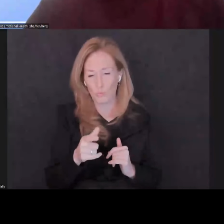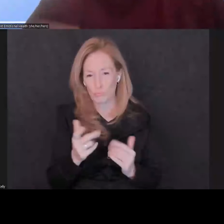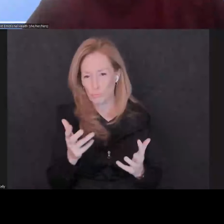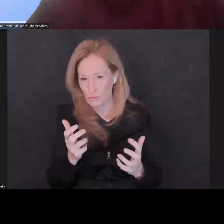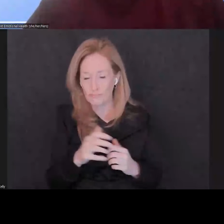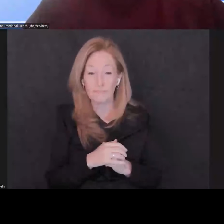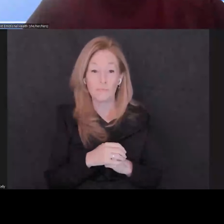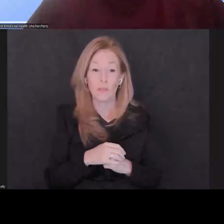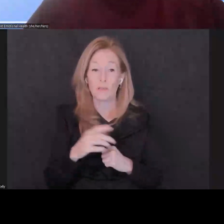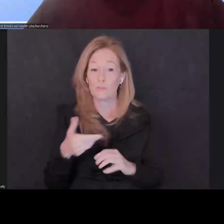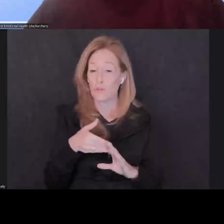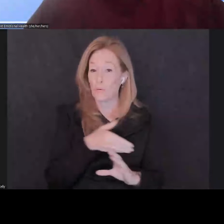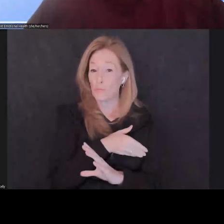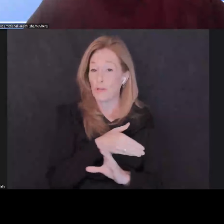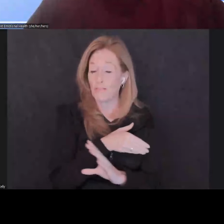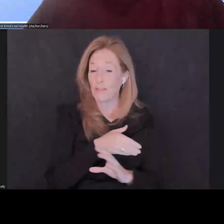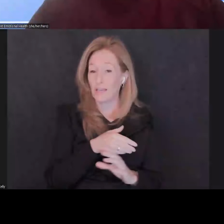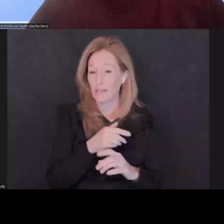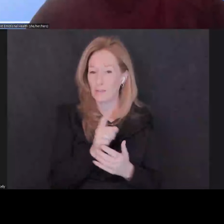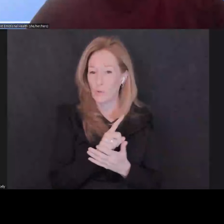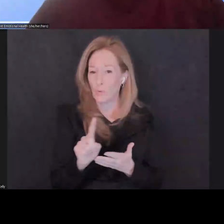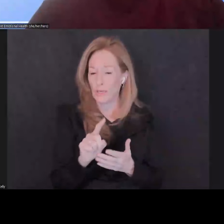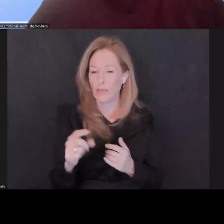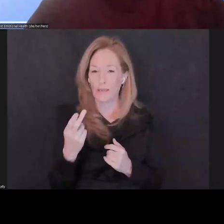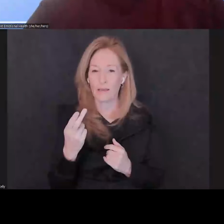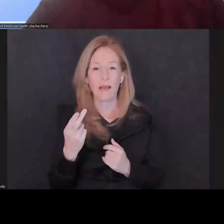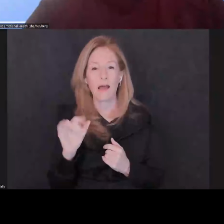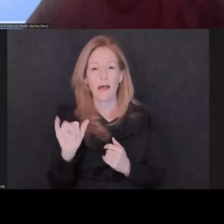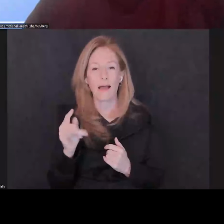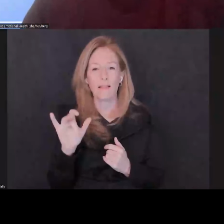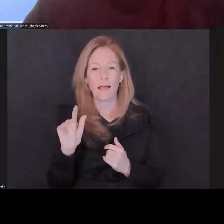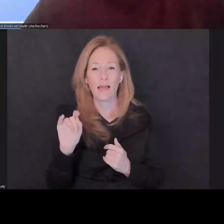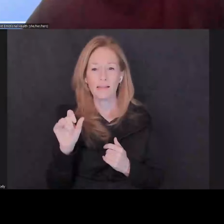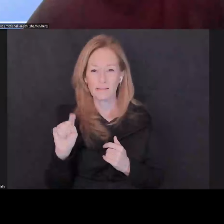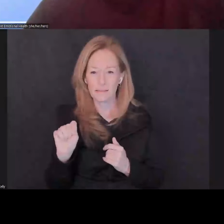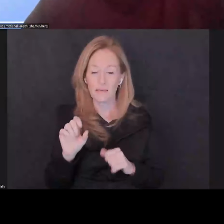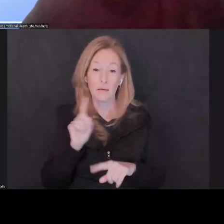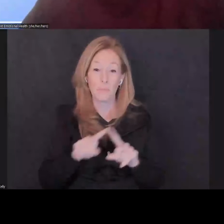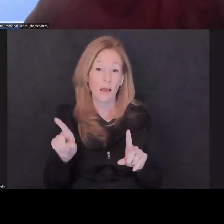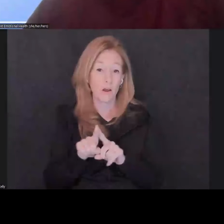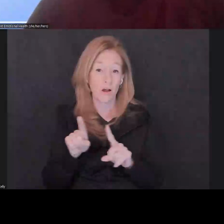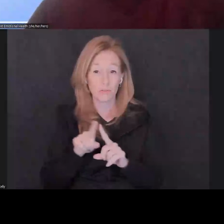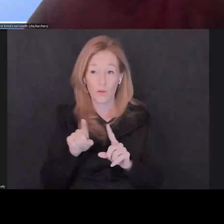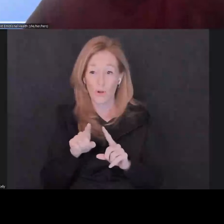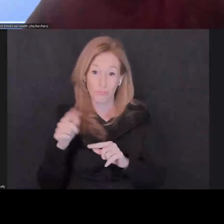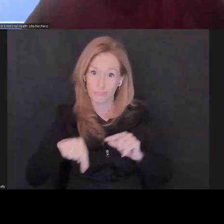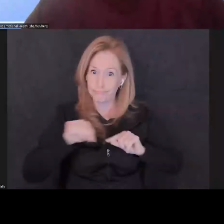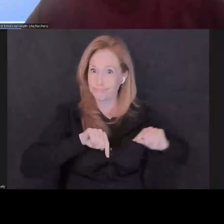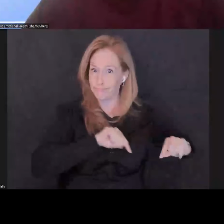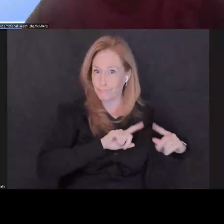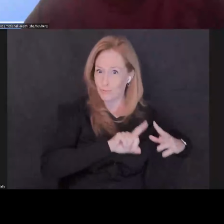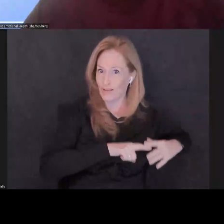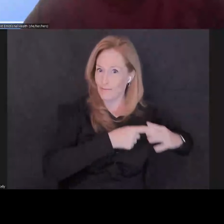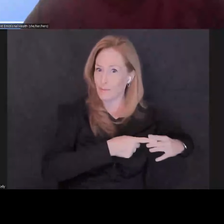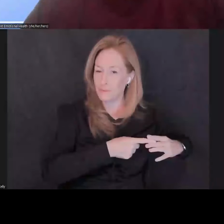so the previous week, but also there's information going all the way back to the beginning. So please make sure you check out talk.crisisnow.com